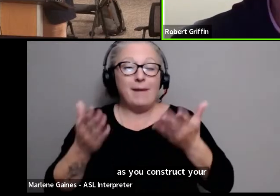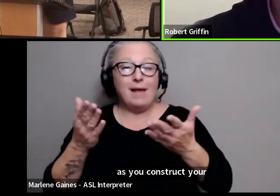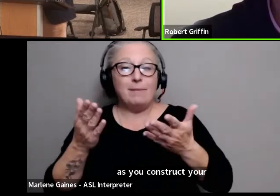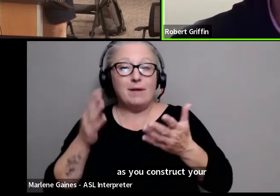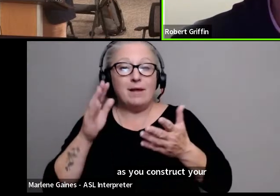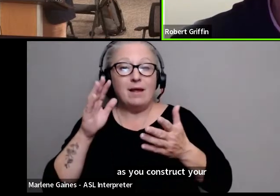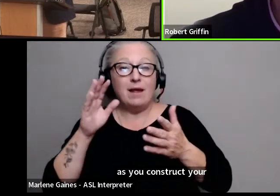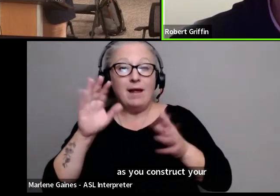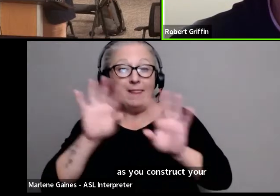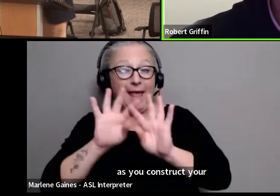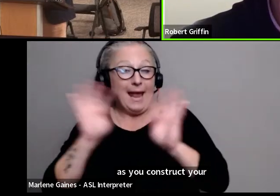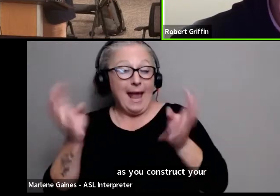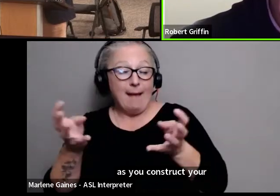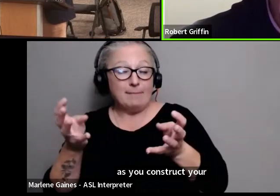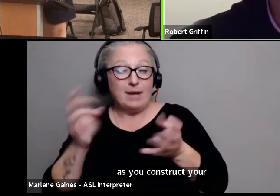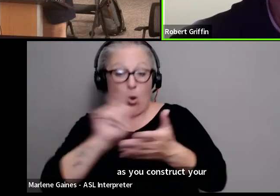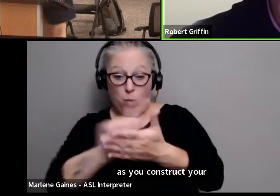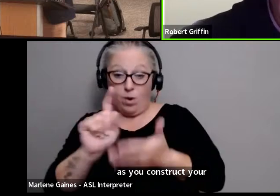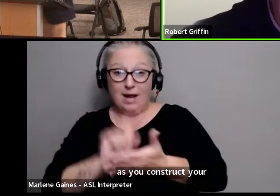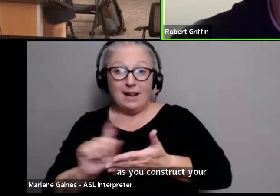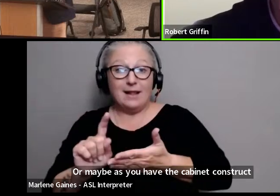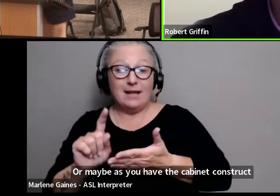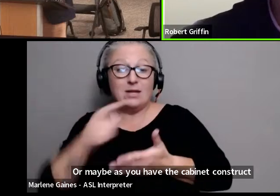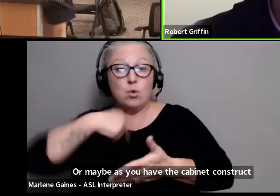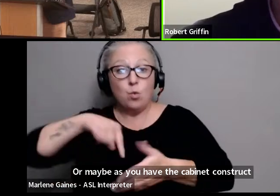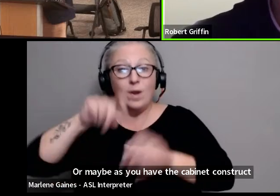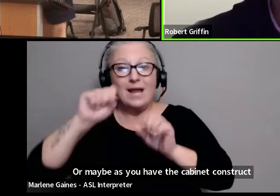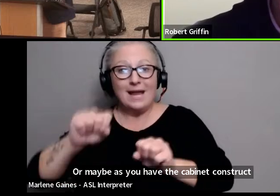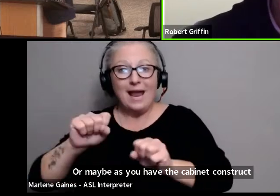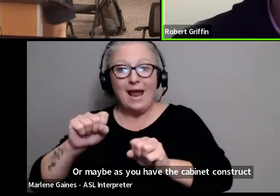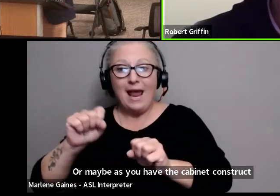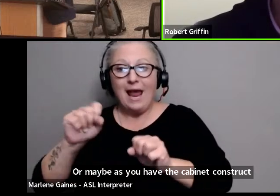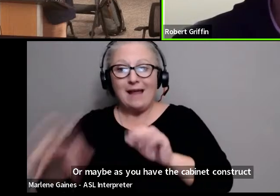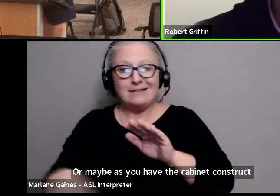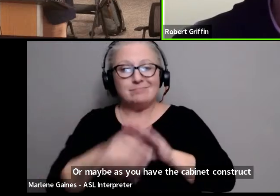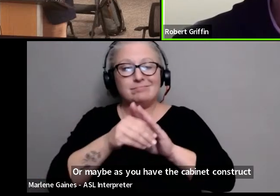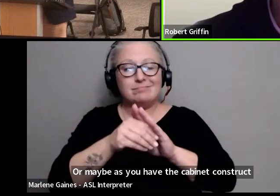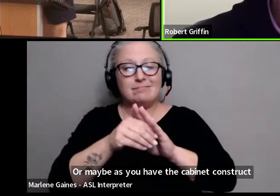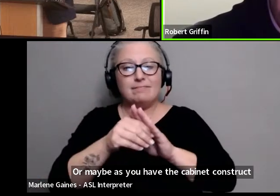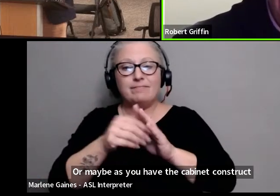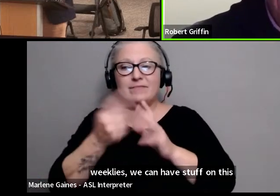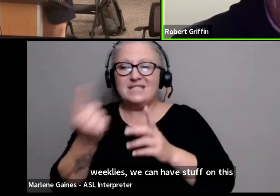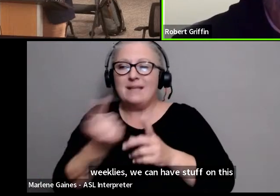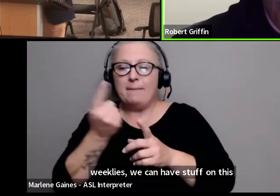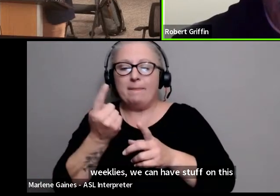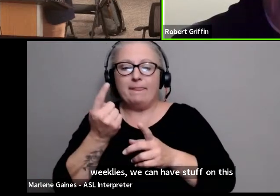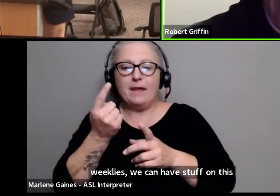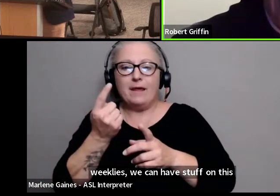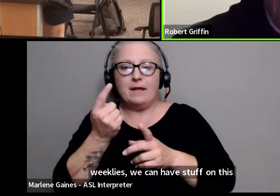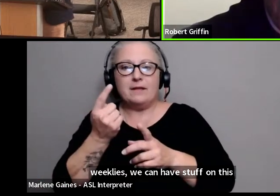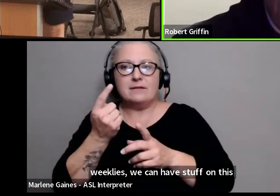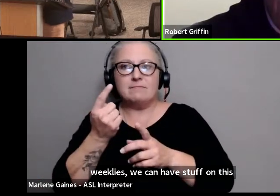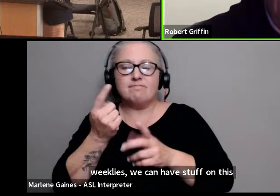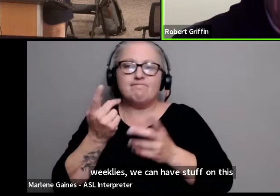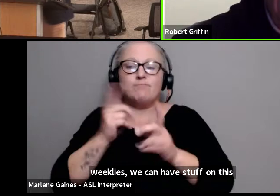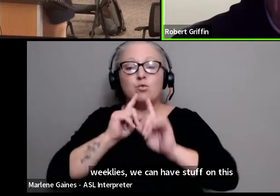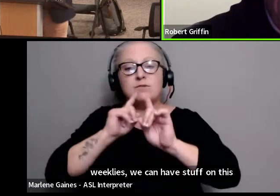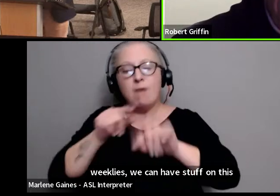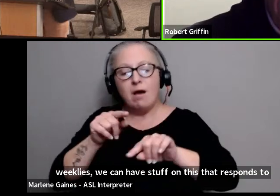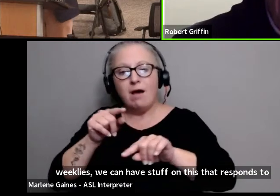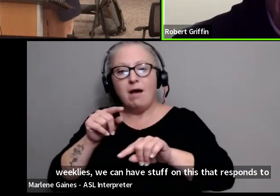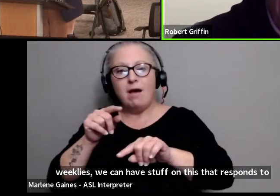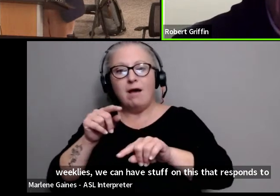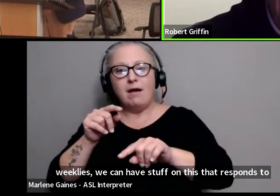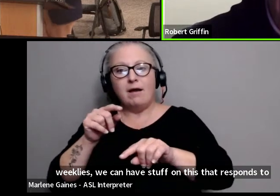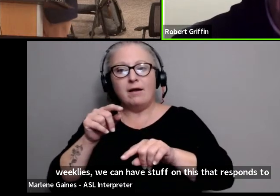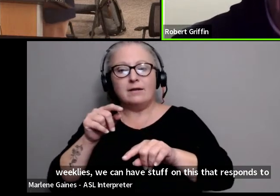cabinet construct weeklies, we can have stuff on this that responds to the report, responds to areas